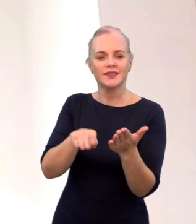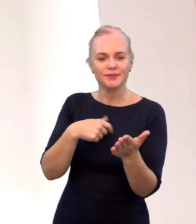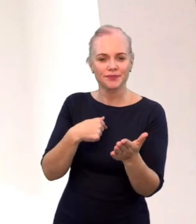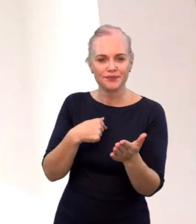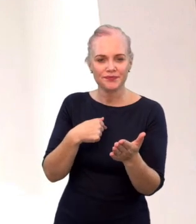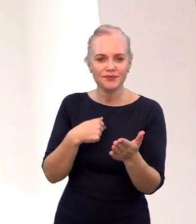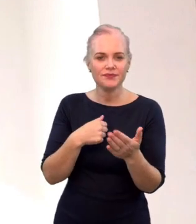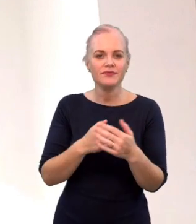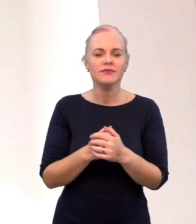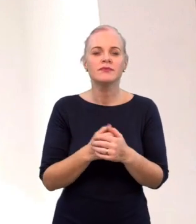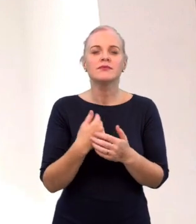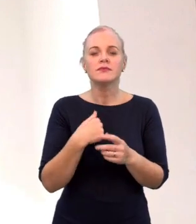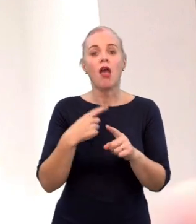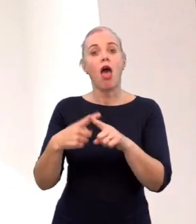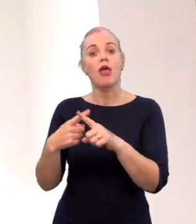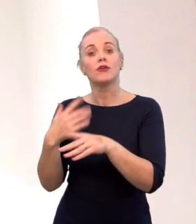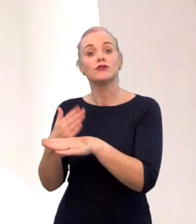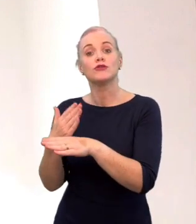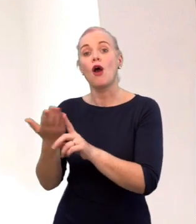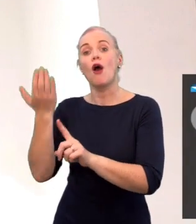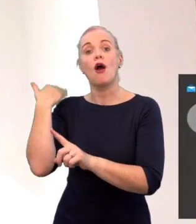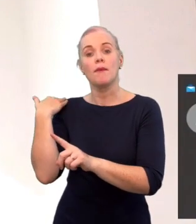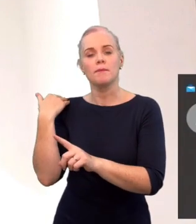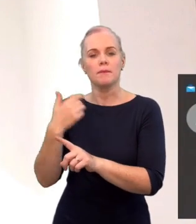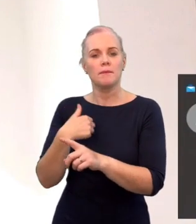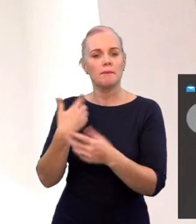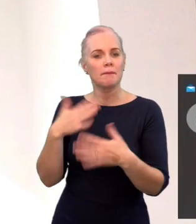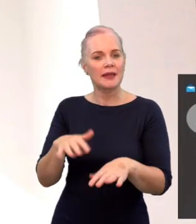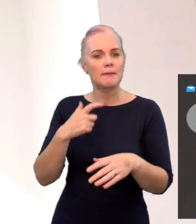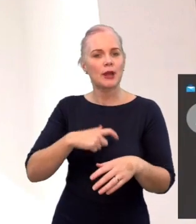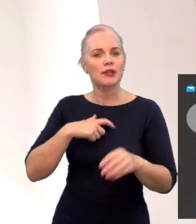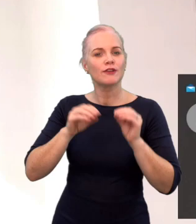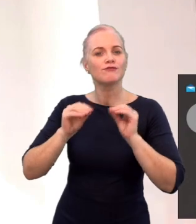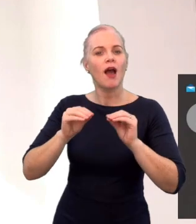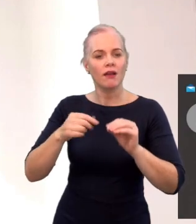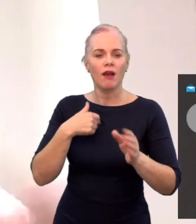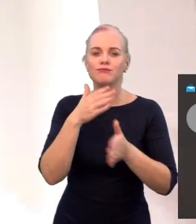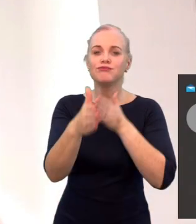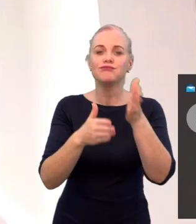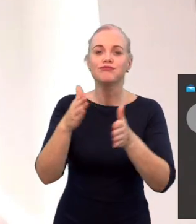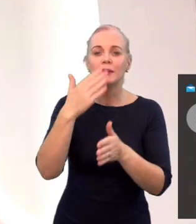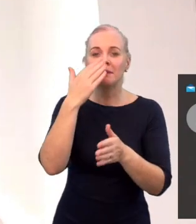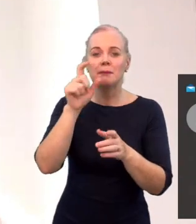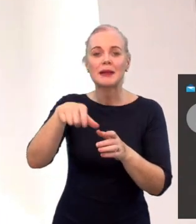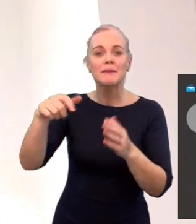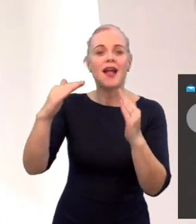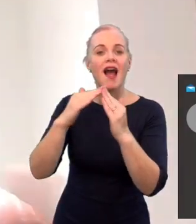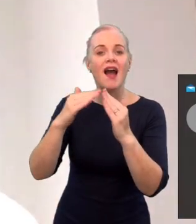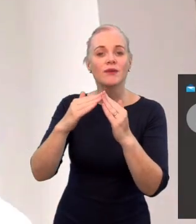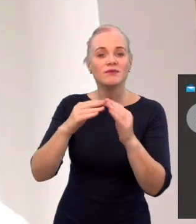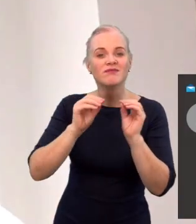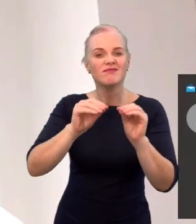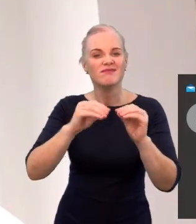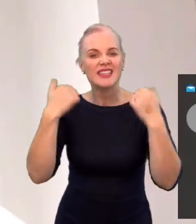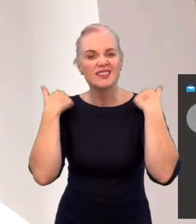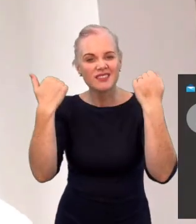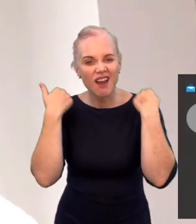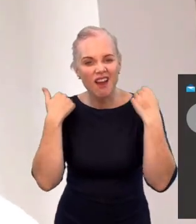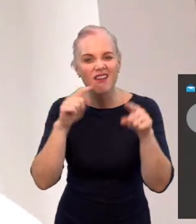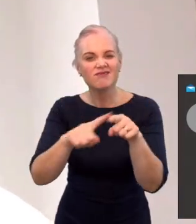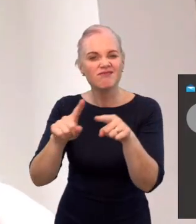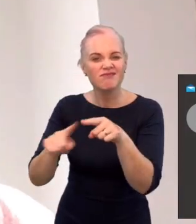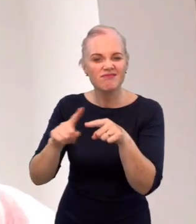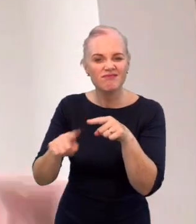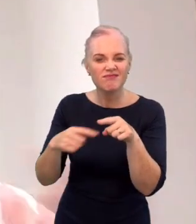days. My other job was I used to work as a personal trainer. So I would go into people's homes and take them through exercise sessions and